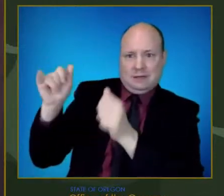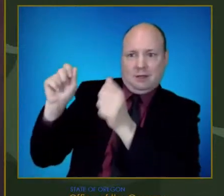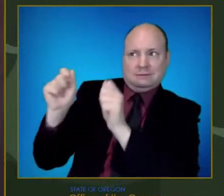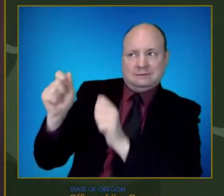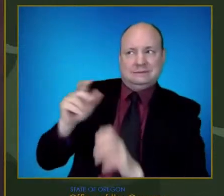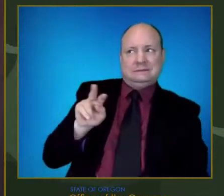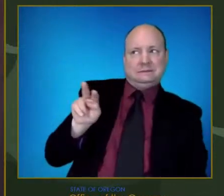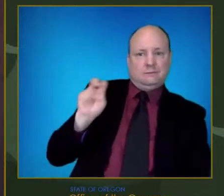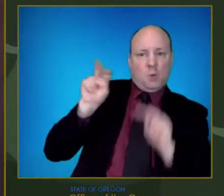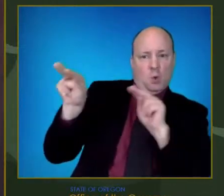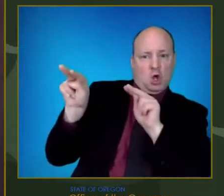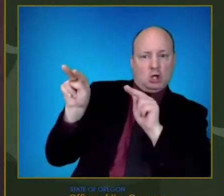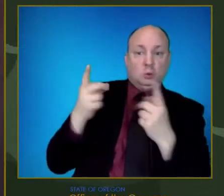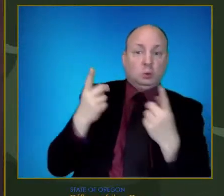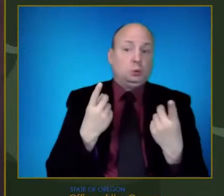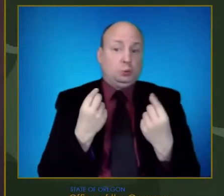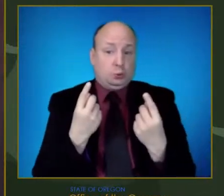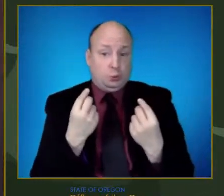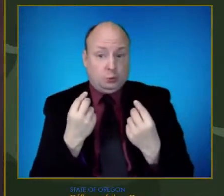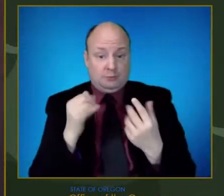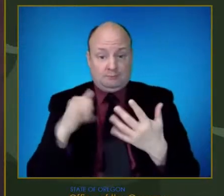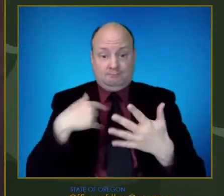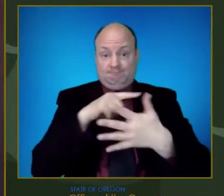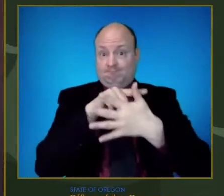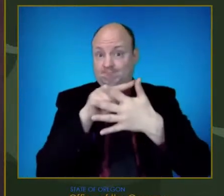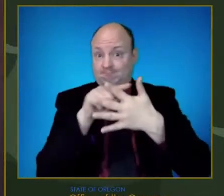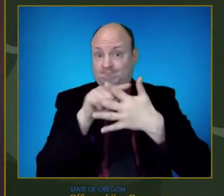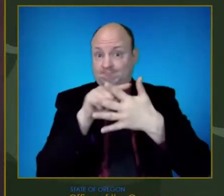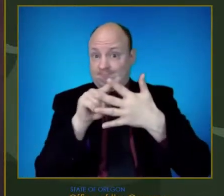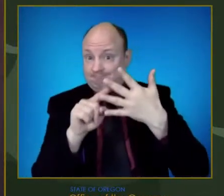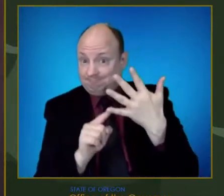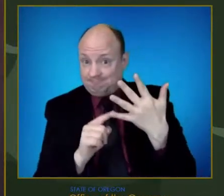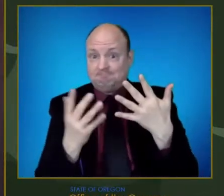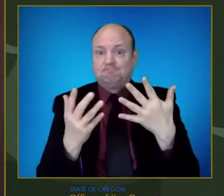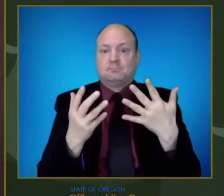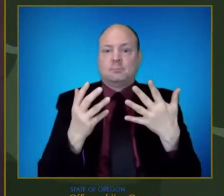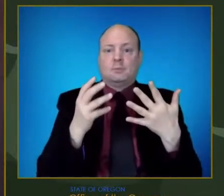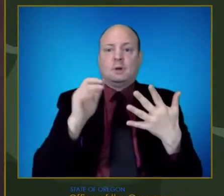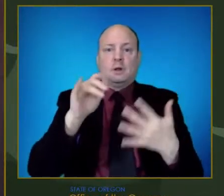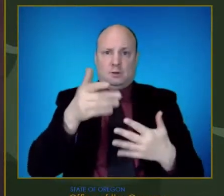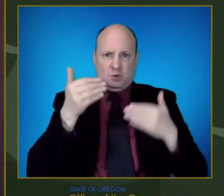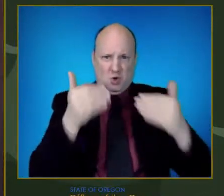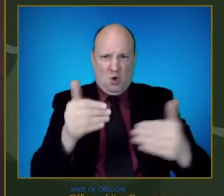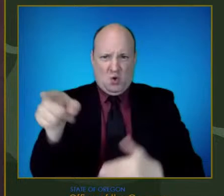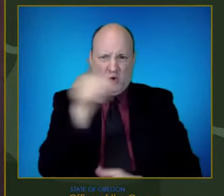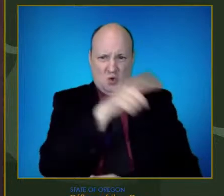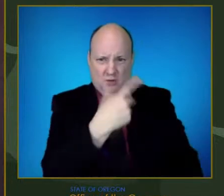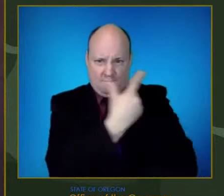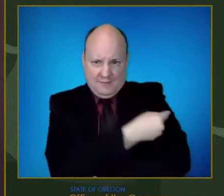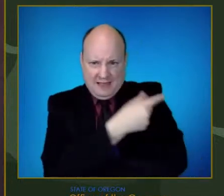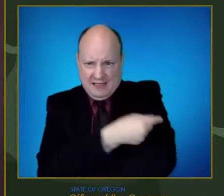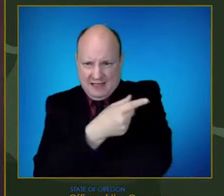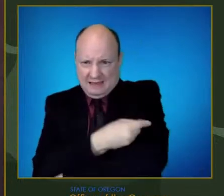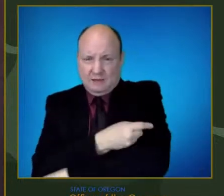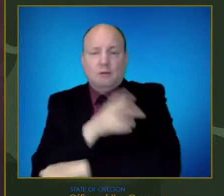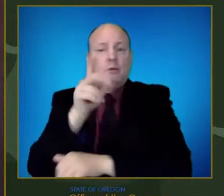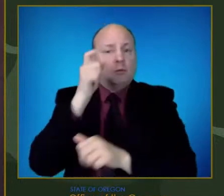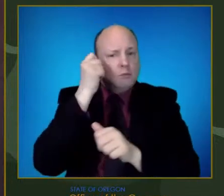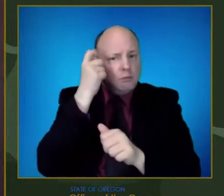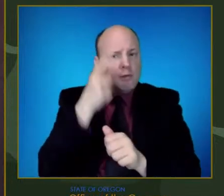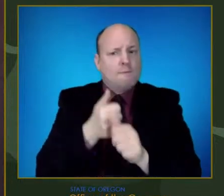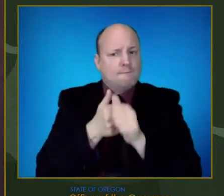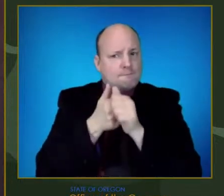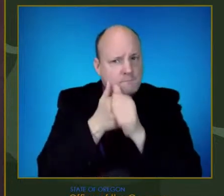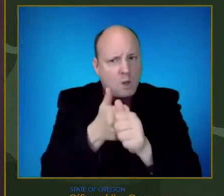Respect your fellow Oregonians by keeping up with the safety measures we know work. Limit your gatherings,